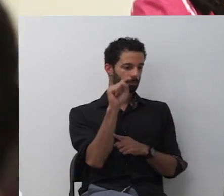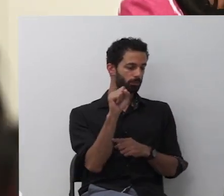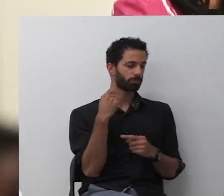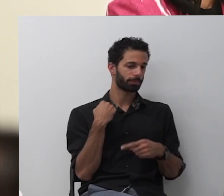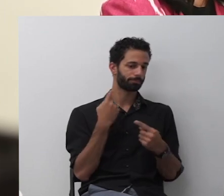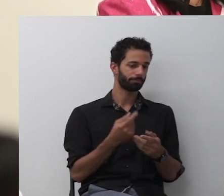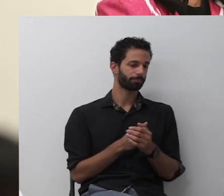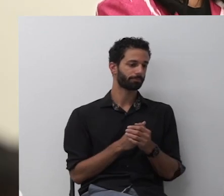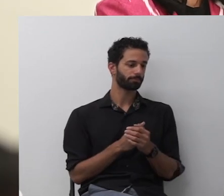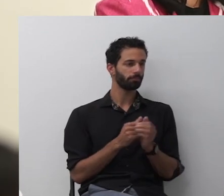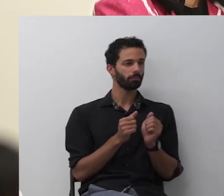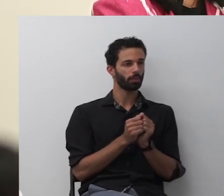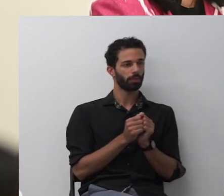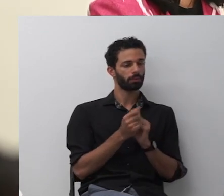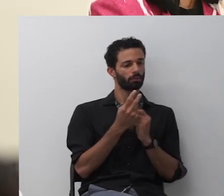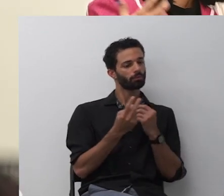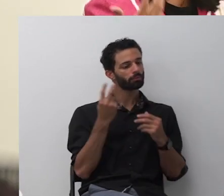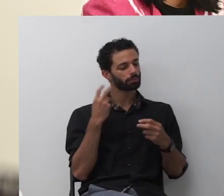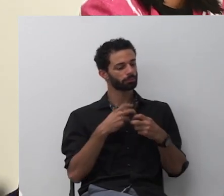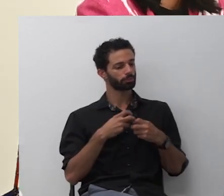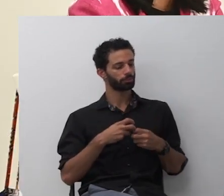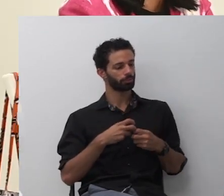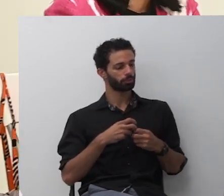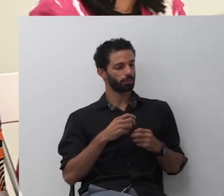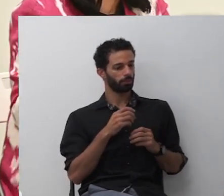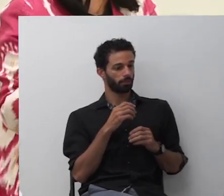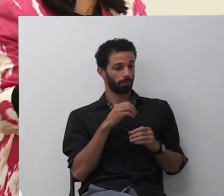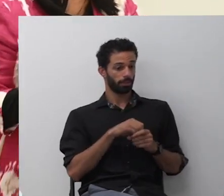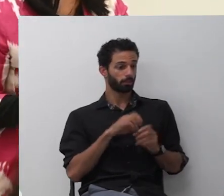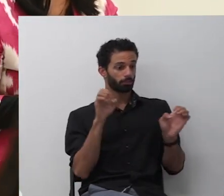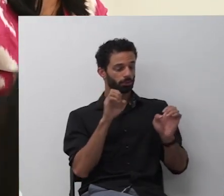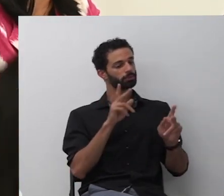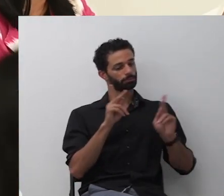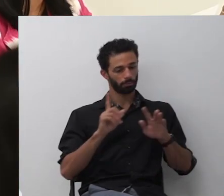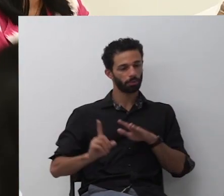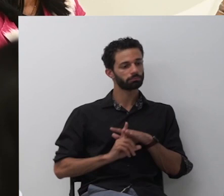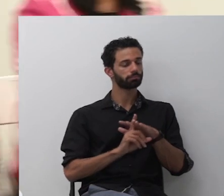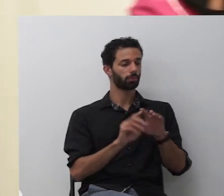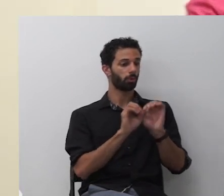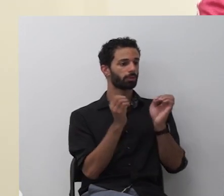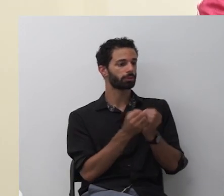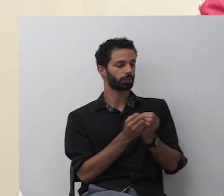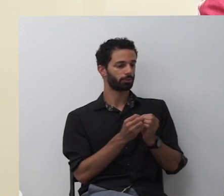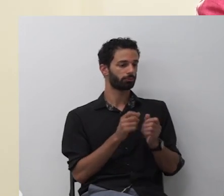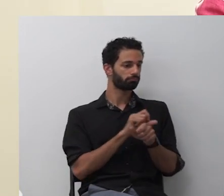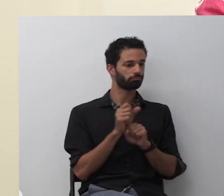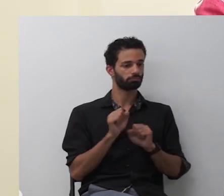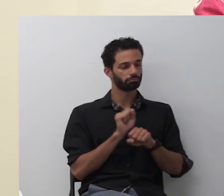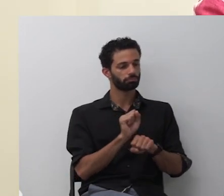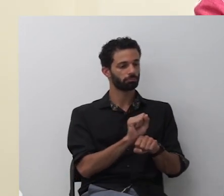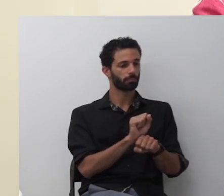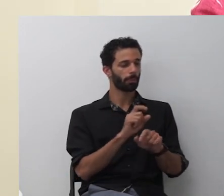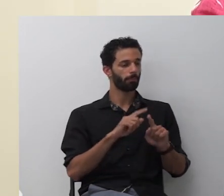lot of reflection around how in times of crisis folks show up and organizations show up, it struck me that there